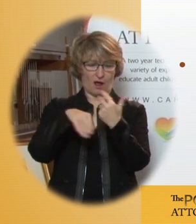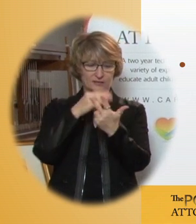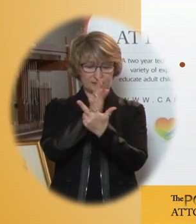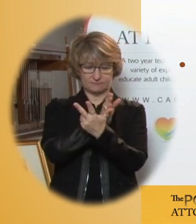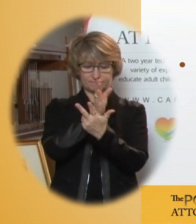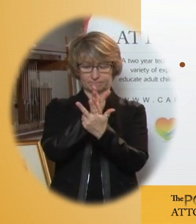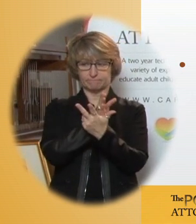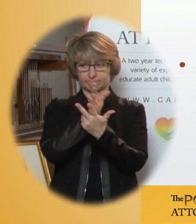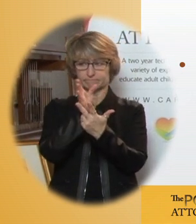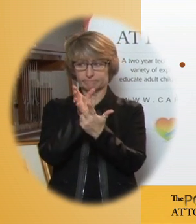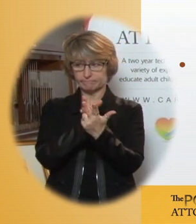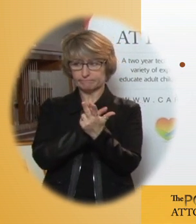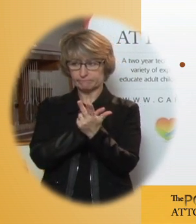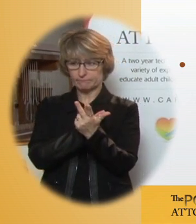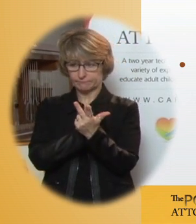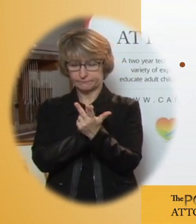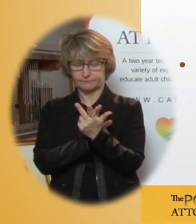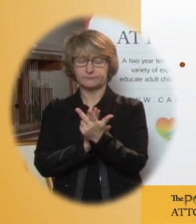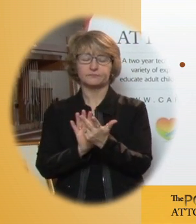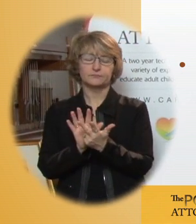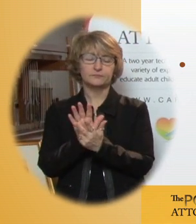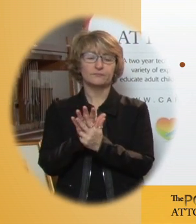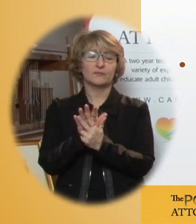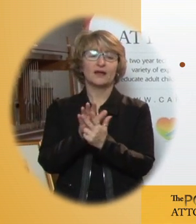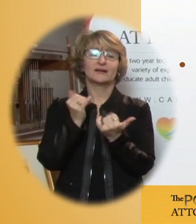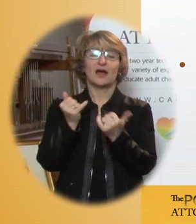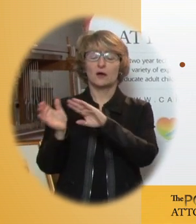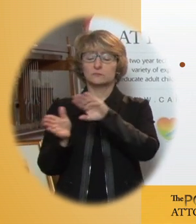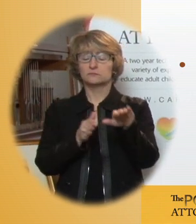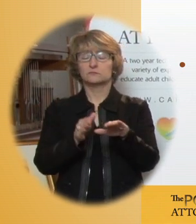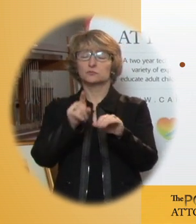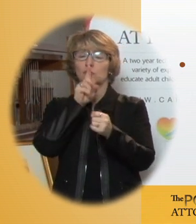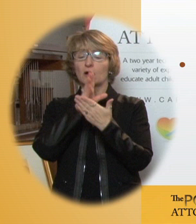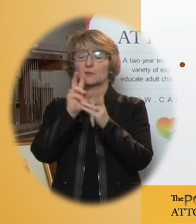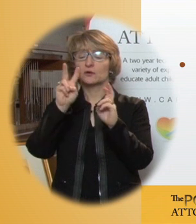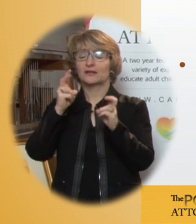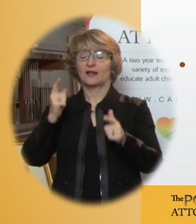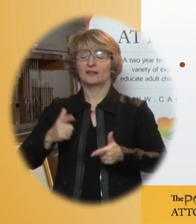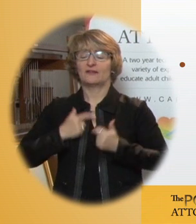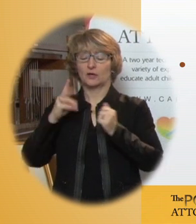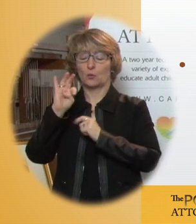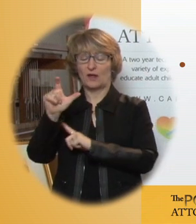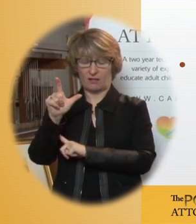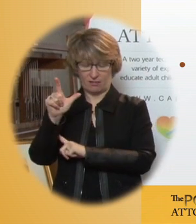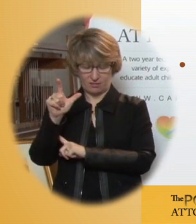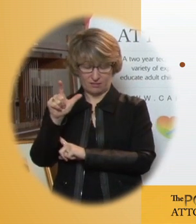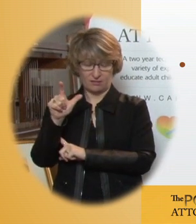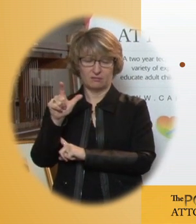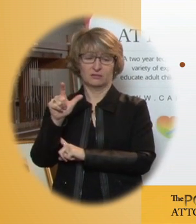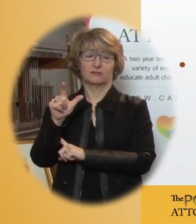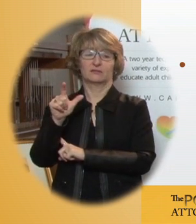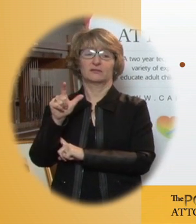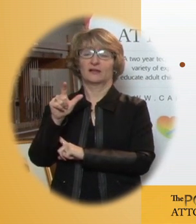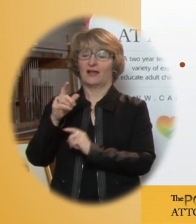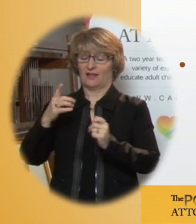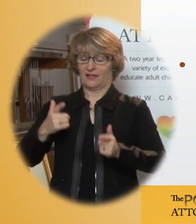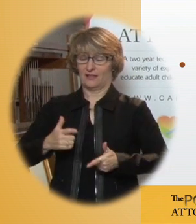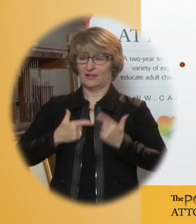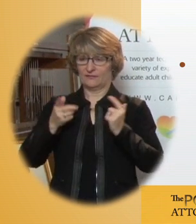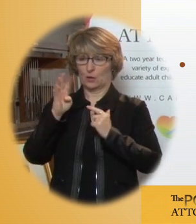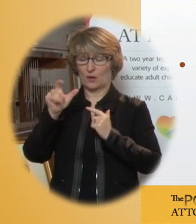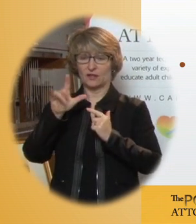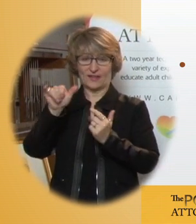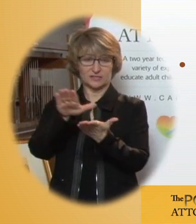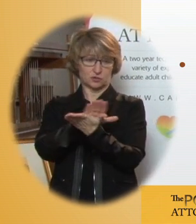attorneys that we all have defined. Now we're going to look at living wills. A living will is a document